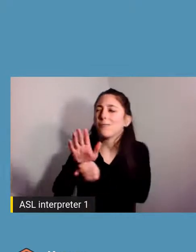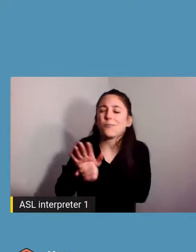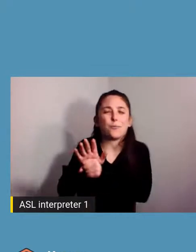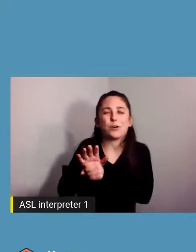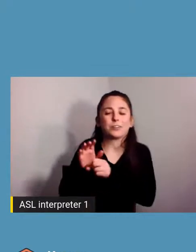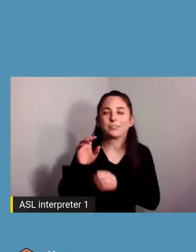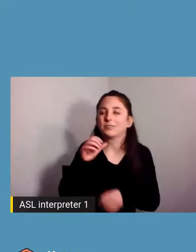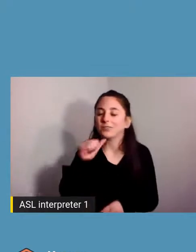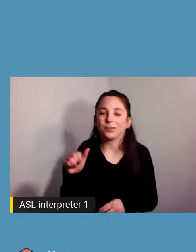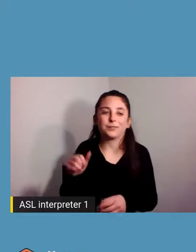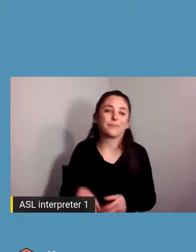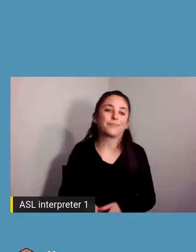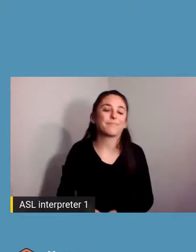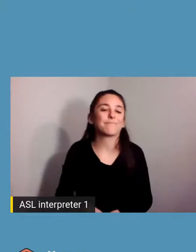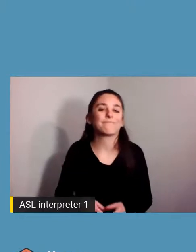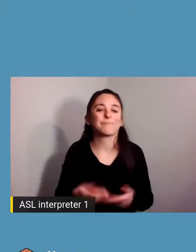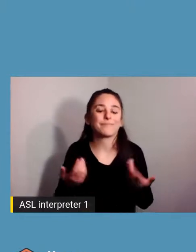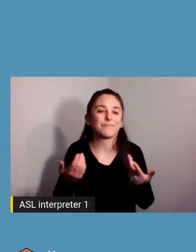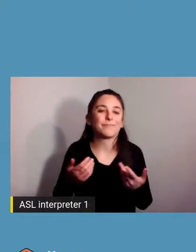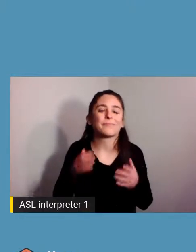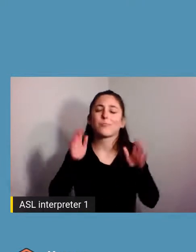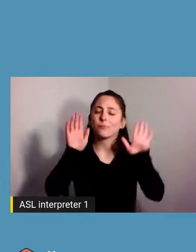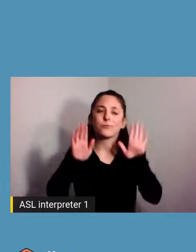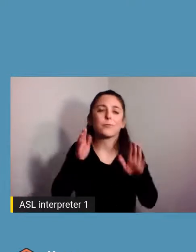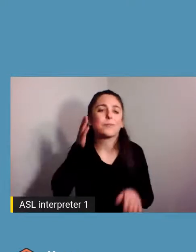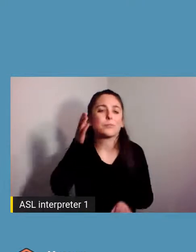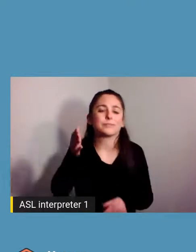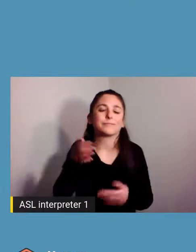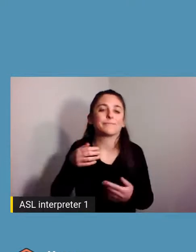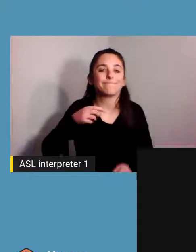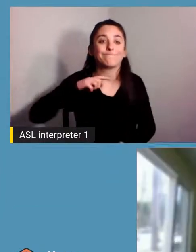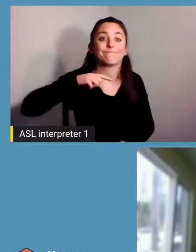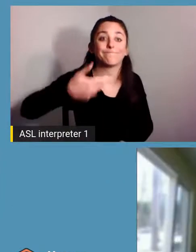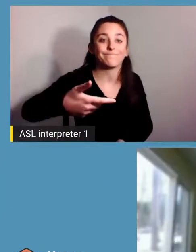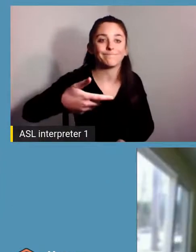to a great presentation. Harry, over to you.